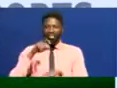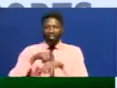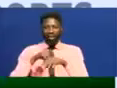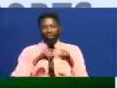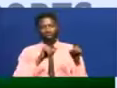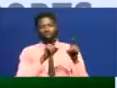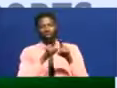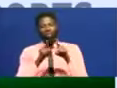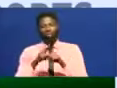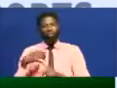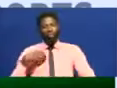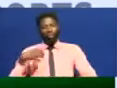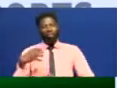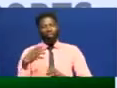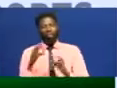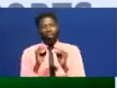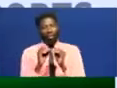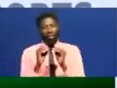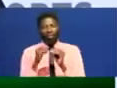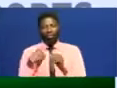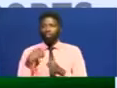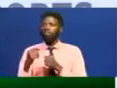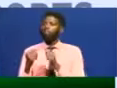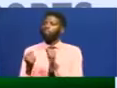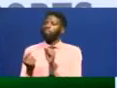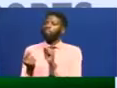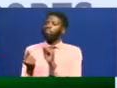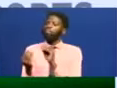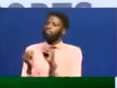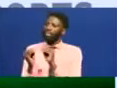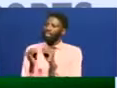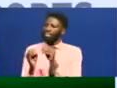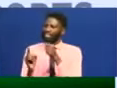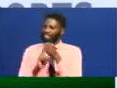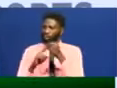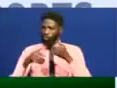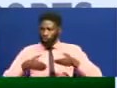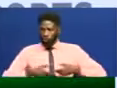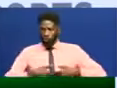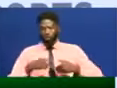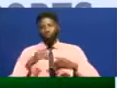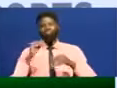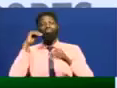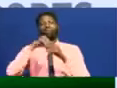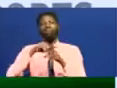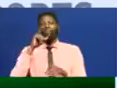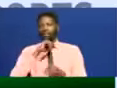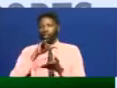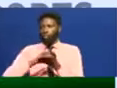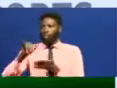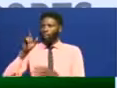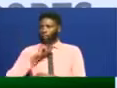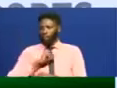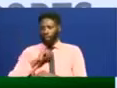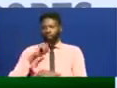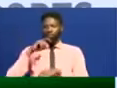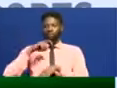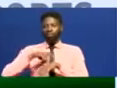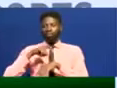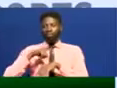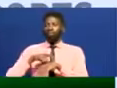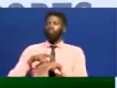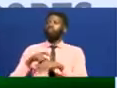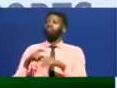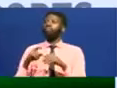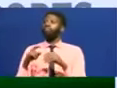met 6 young Kenyans who are already plugged in that space. I was in New York for the Generation Unlimited program, and